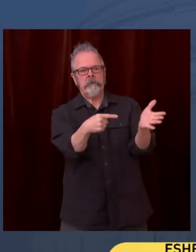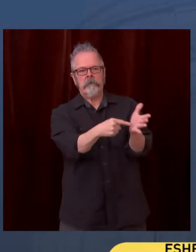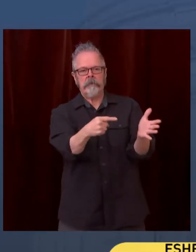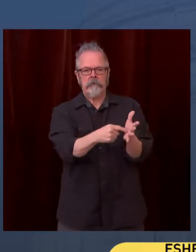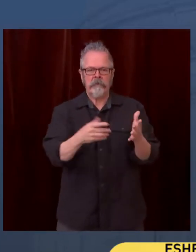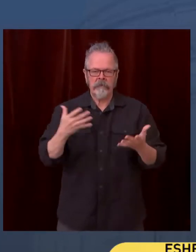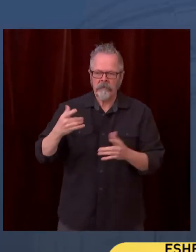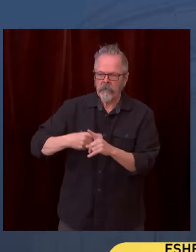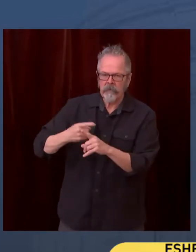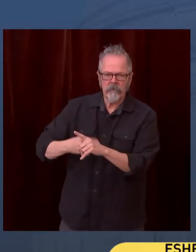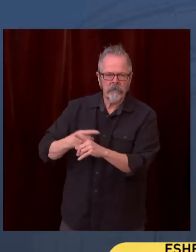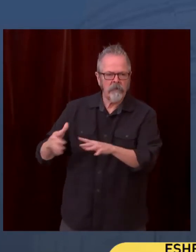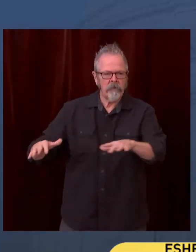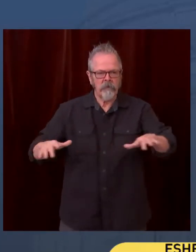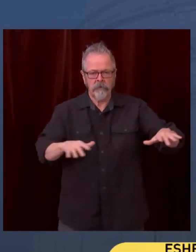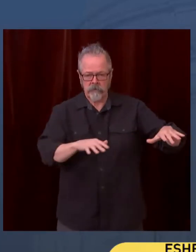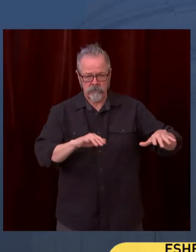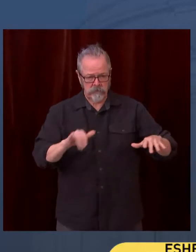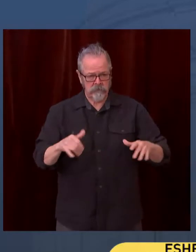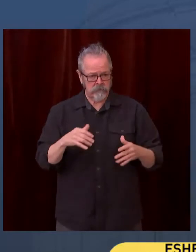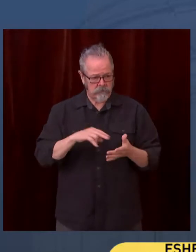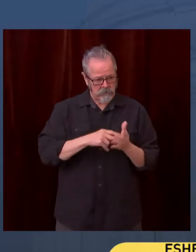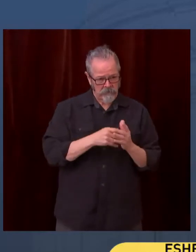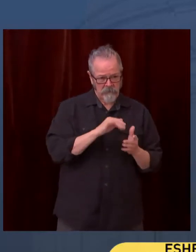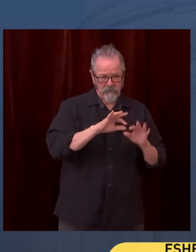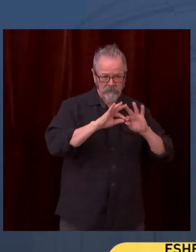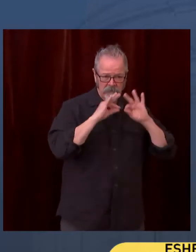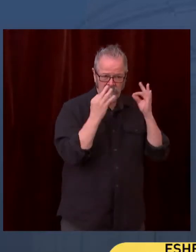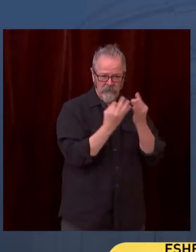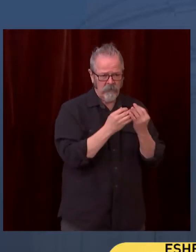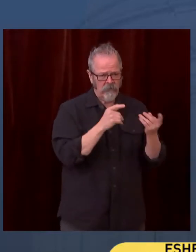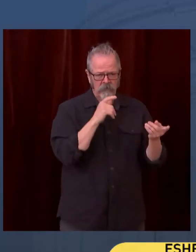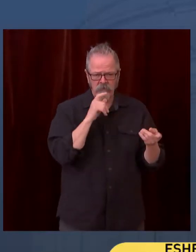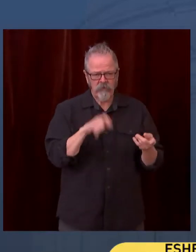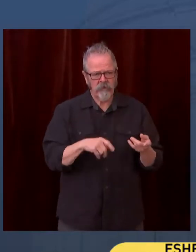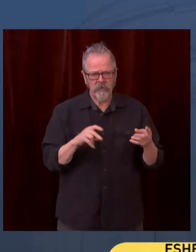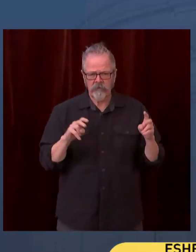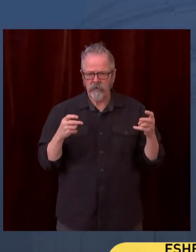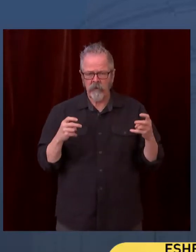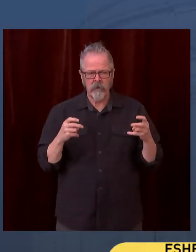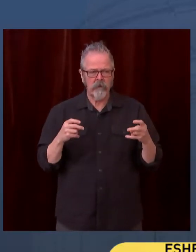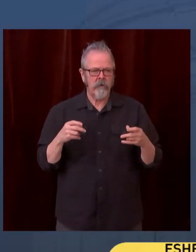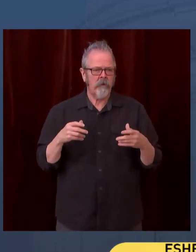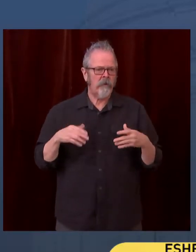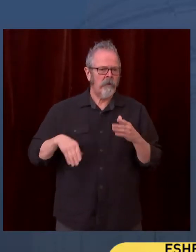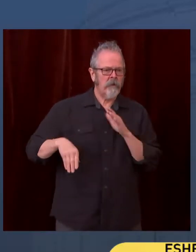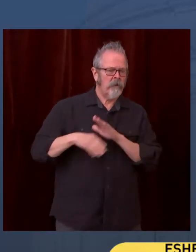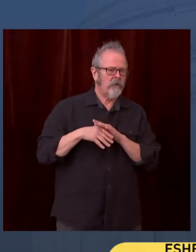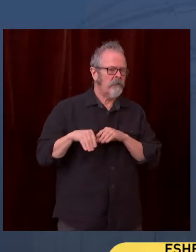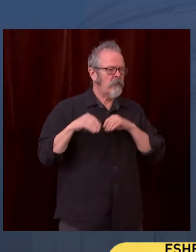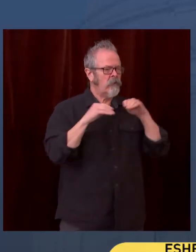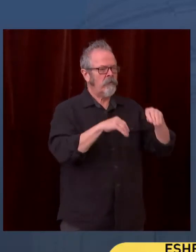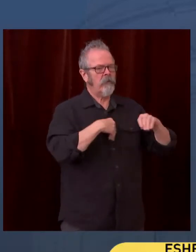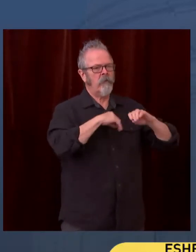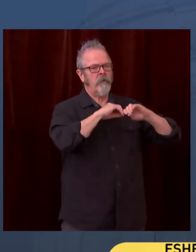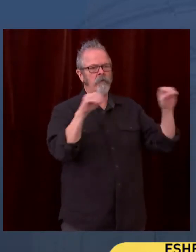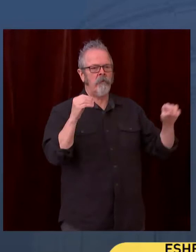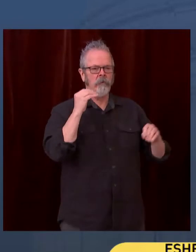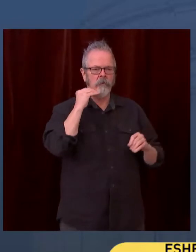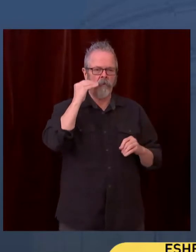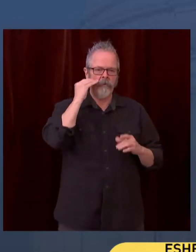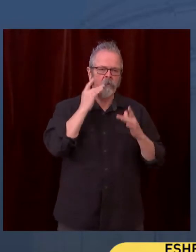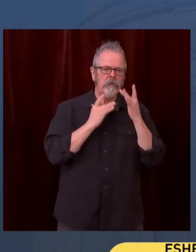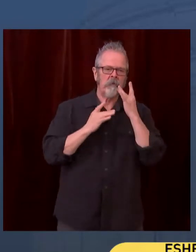helps landlords to continue the stream of revenue they need. And it's the right time to be doing it to help people who've had